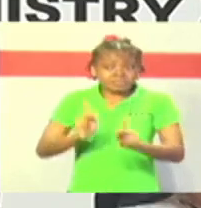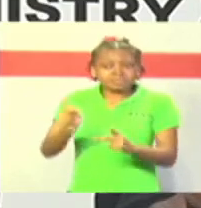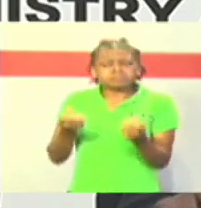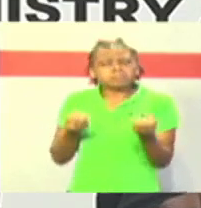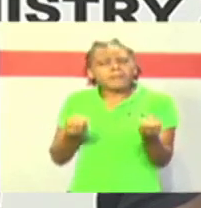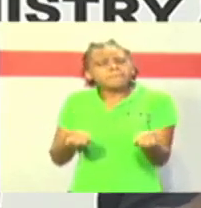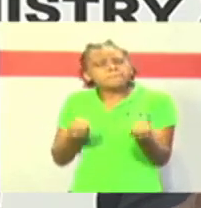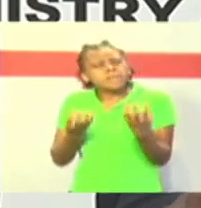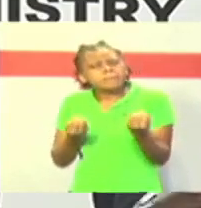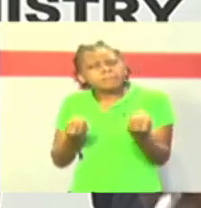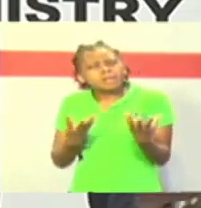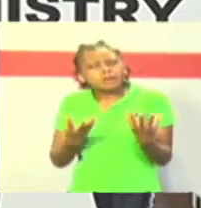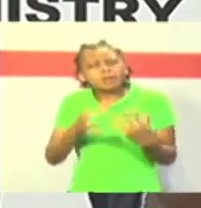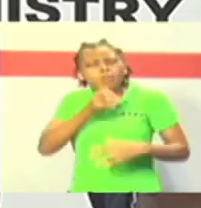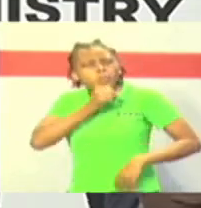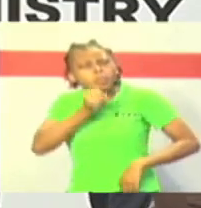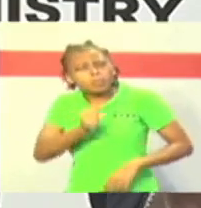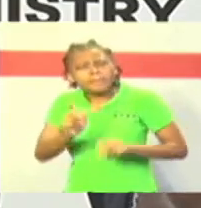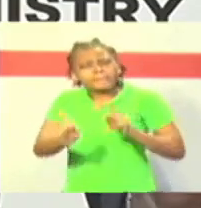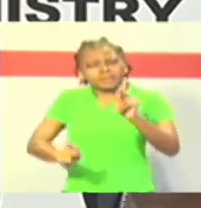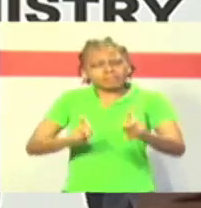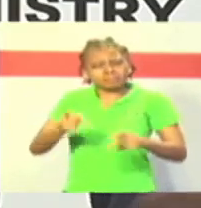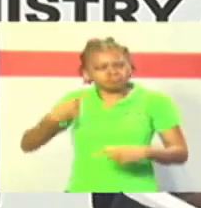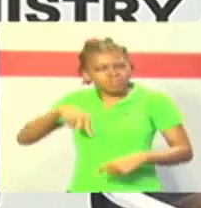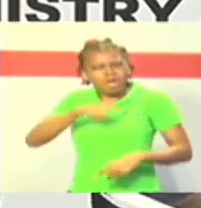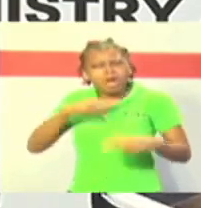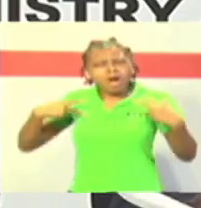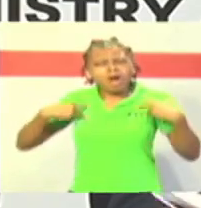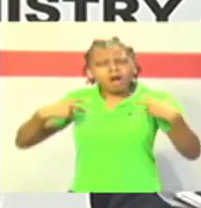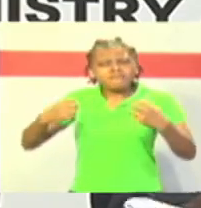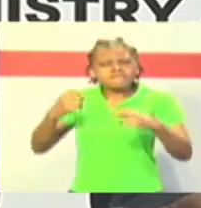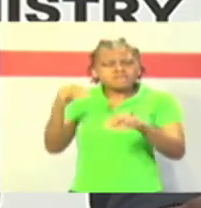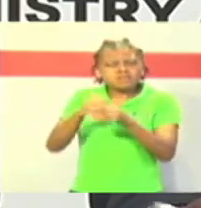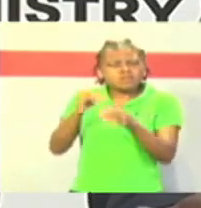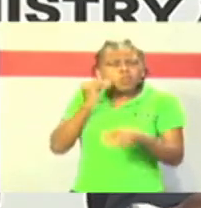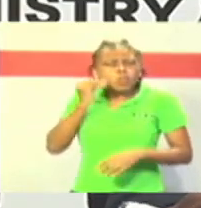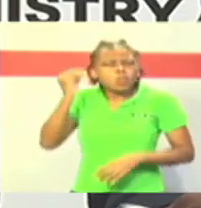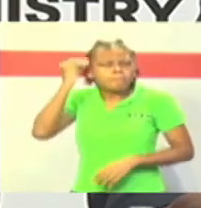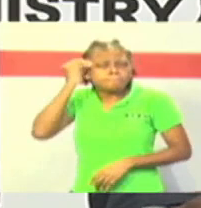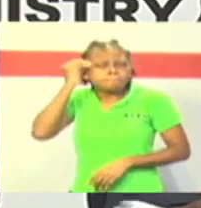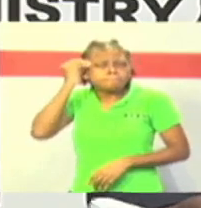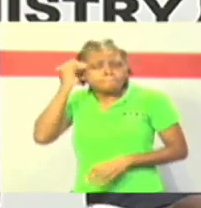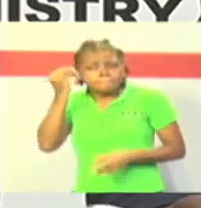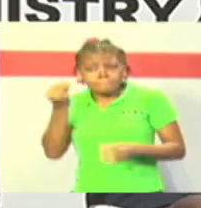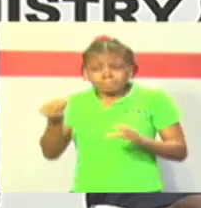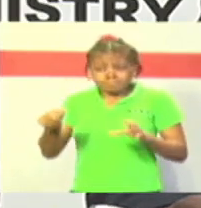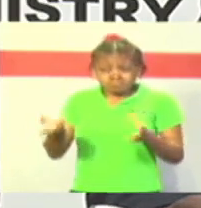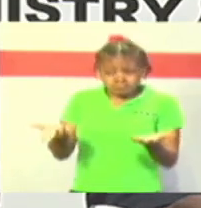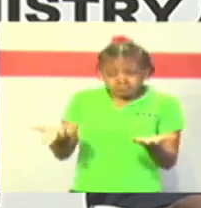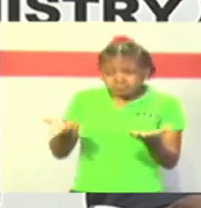we've engaged at their homes and at the elderly homes as well is